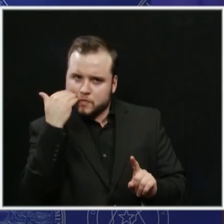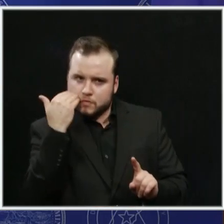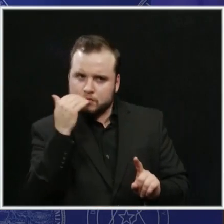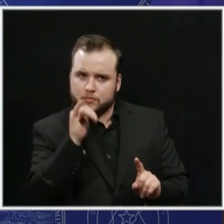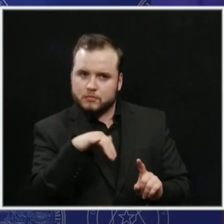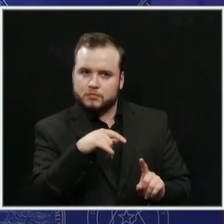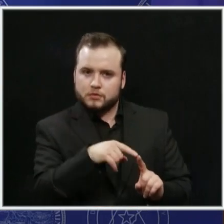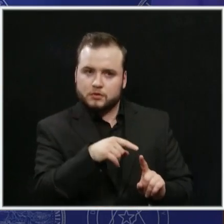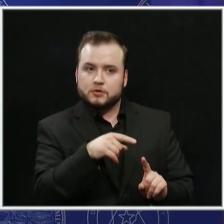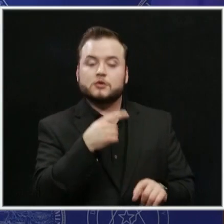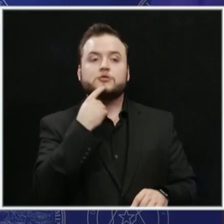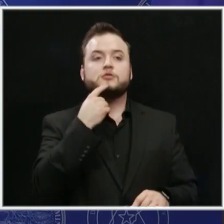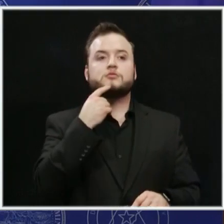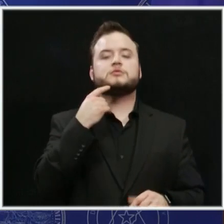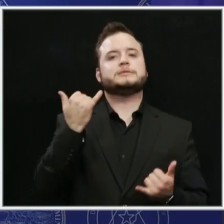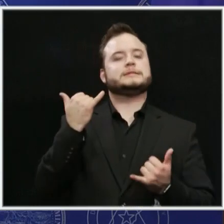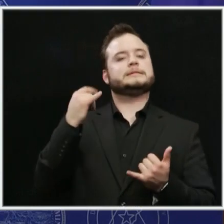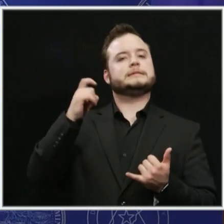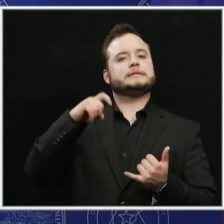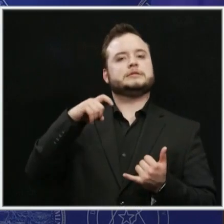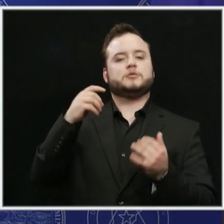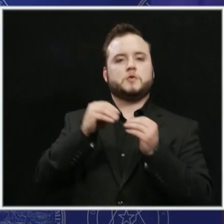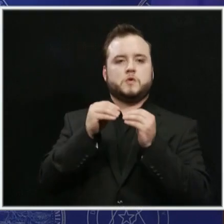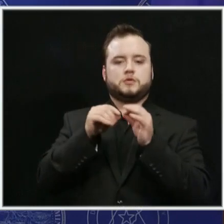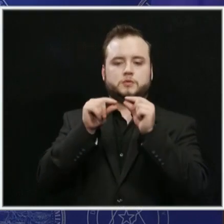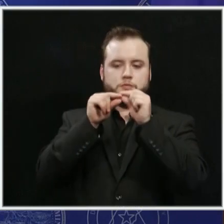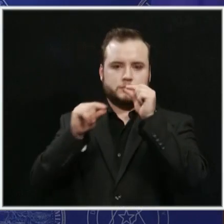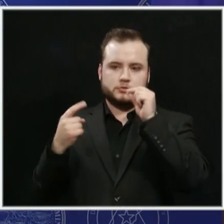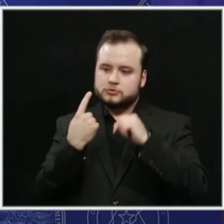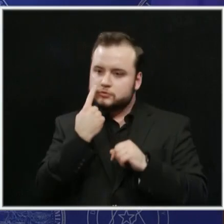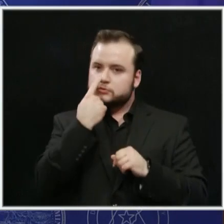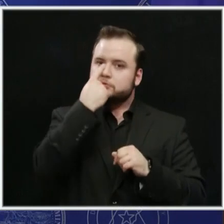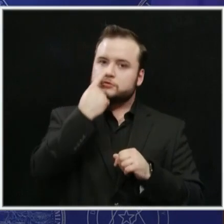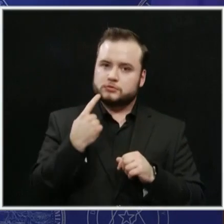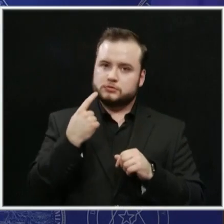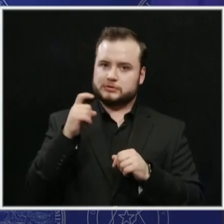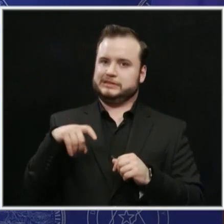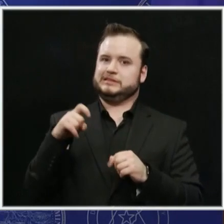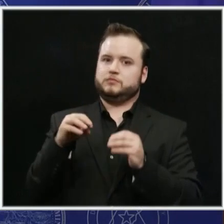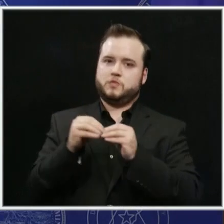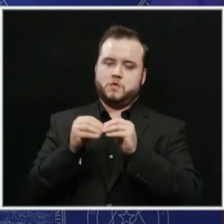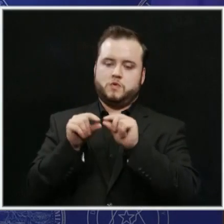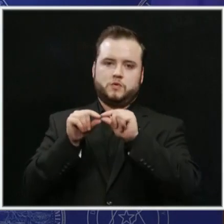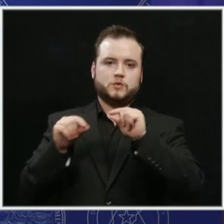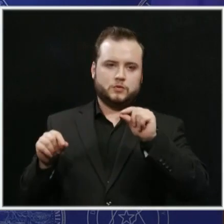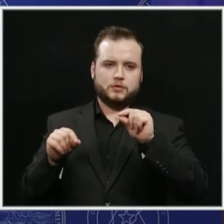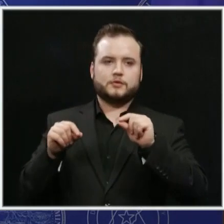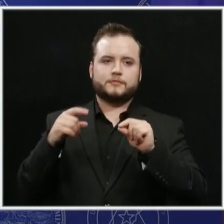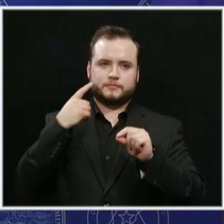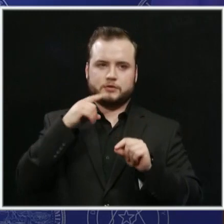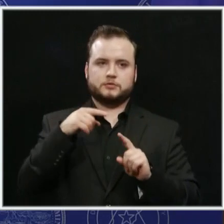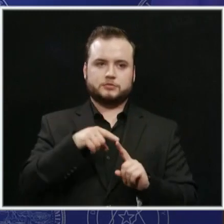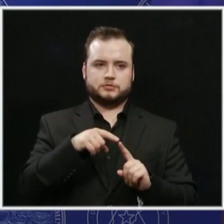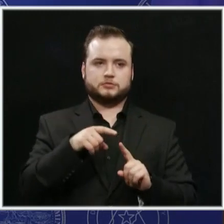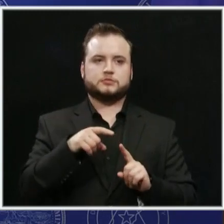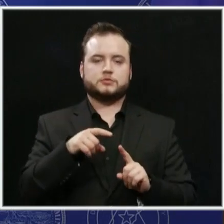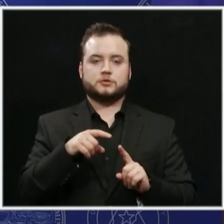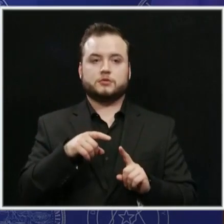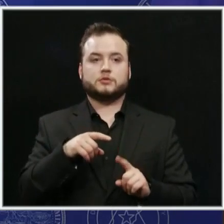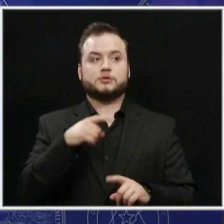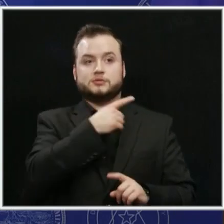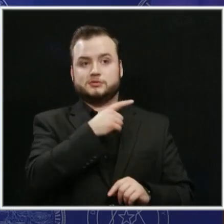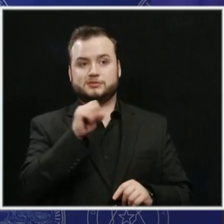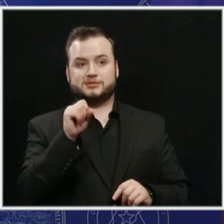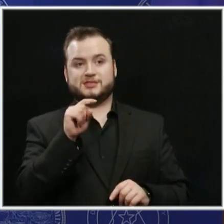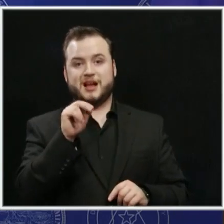needed, but the healthcare in the area, and particularly Sanford, has said that they've got drive-through clinics planned that people can